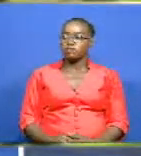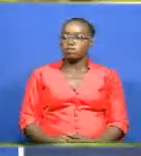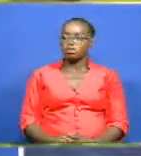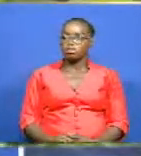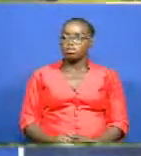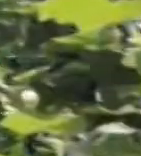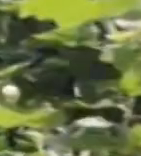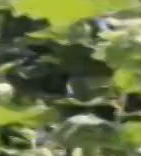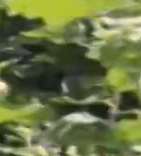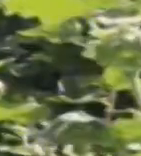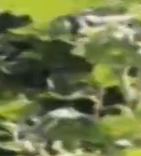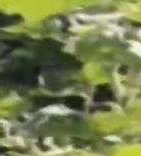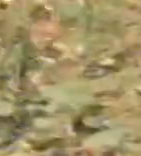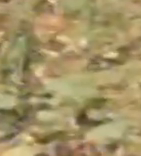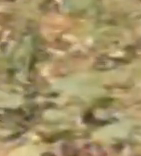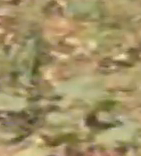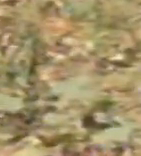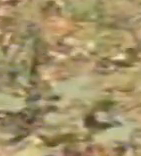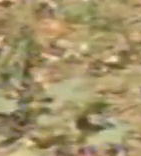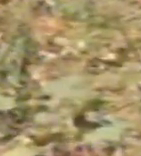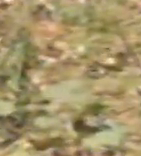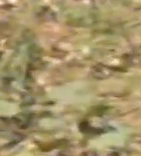Business.